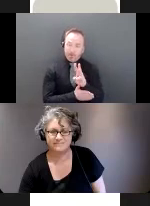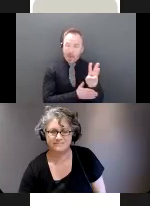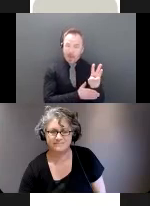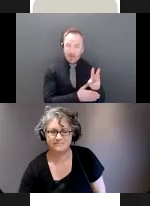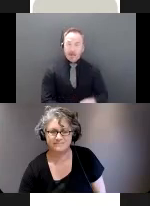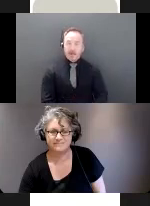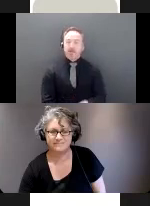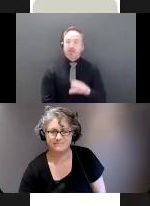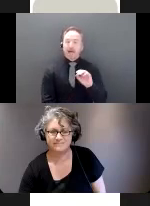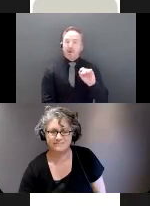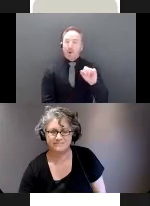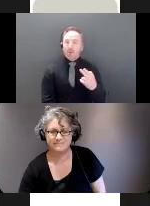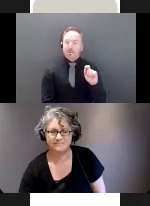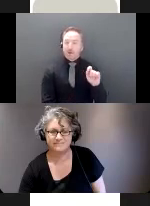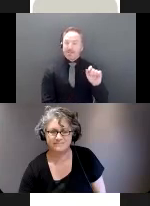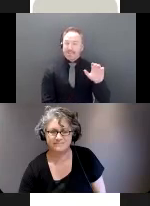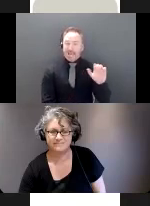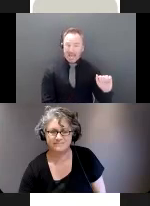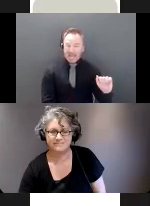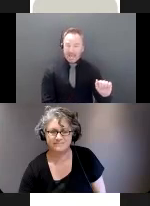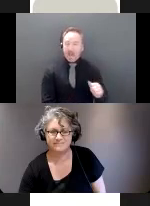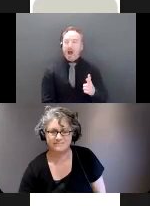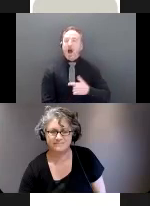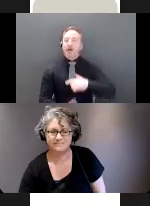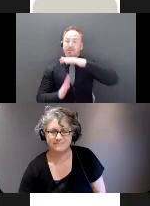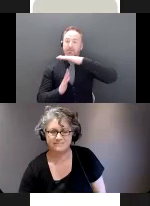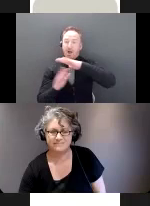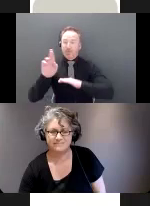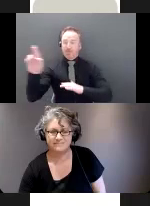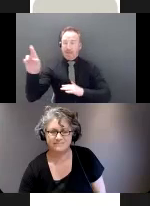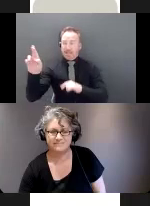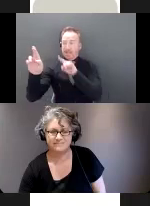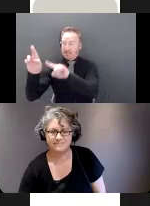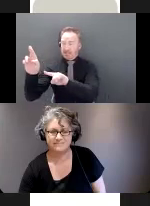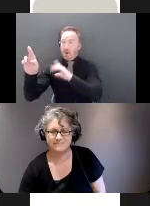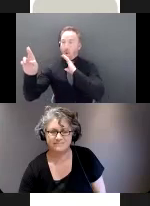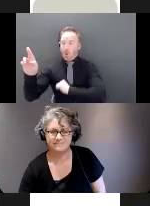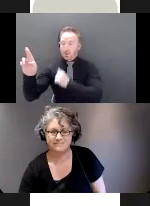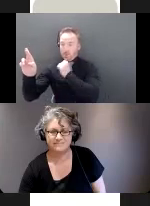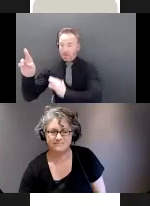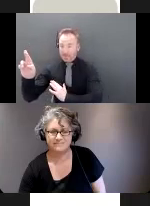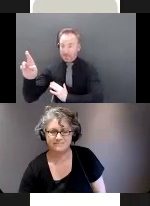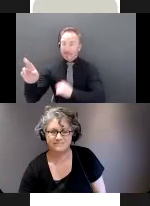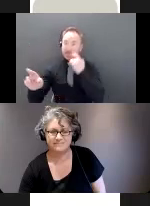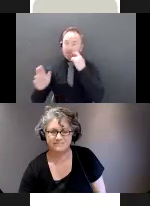OAITH.ca, and then there's older women on the top right, and it'll bring you to this where you see the banner. And we've got all of our research and data